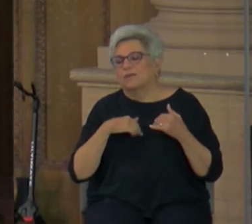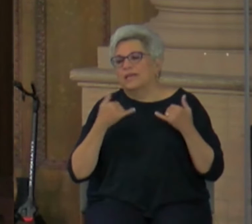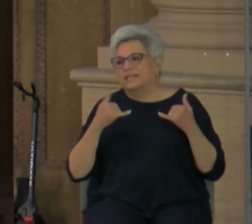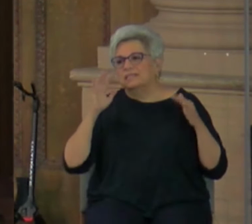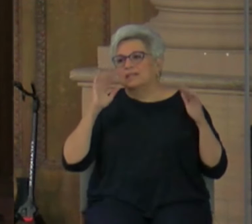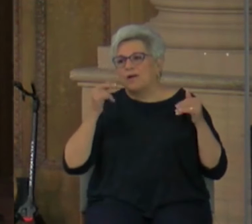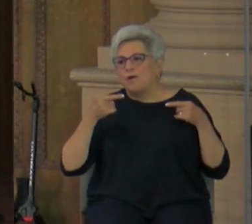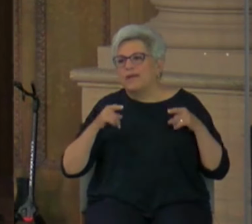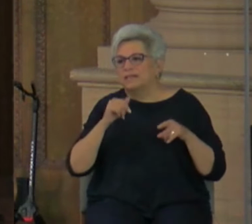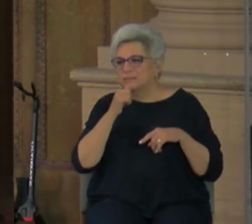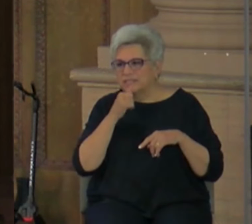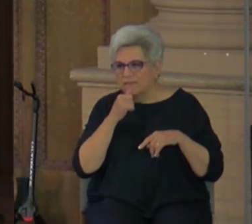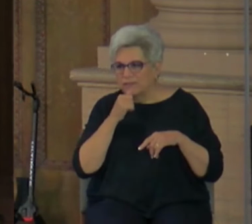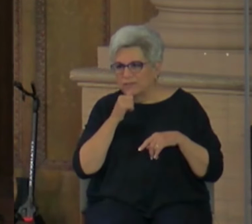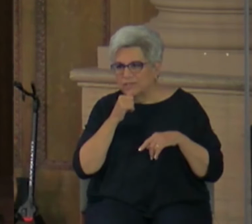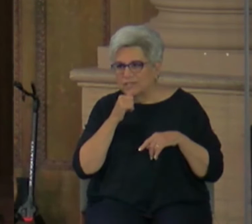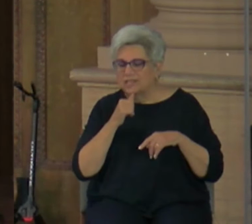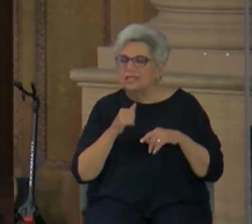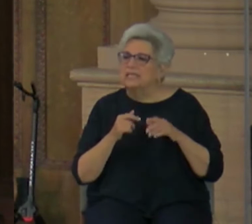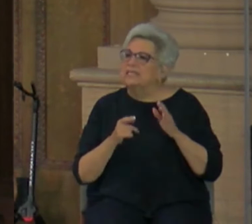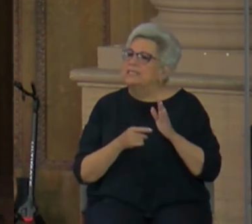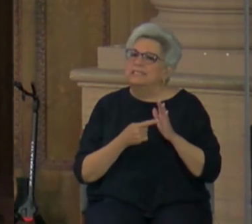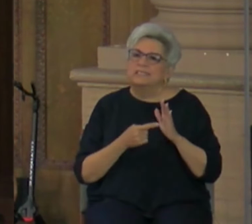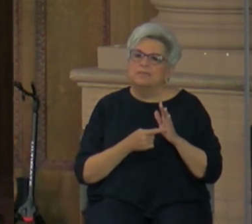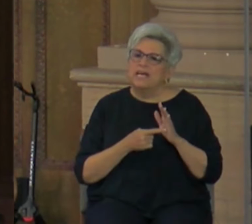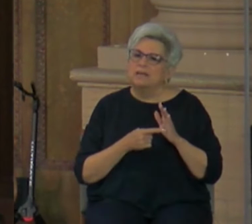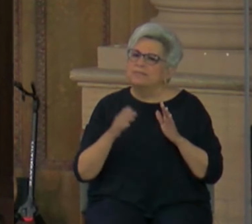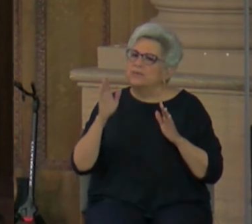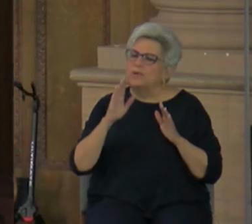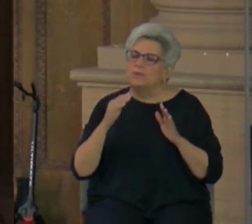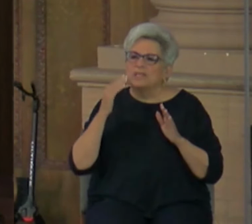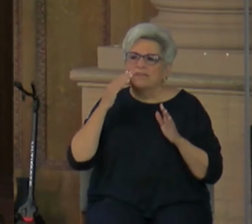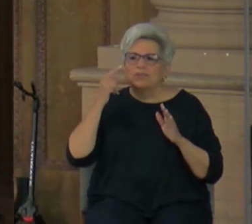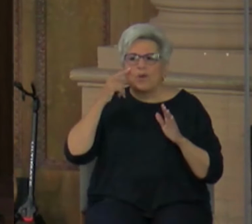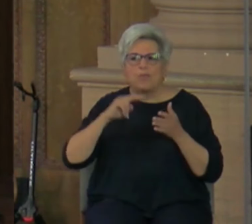And also, sometimes we don't find the purpose in our suffering. I mean,